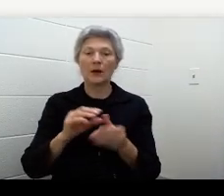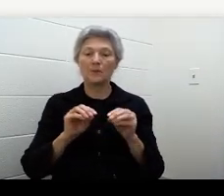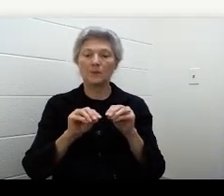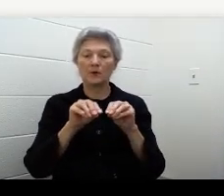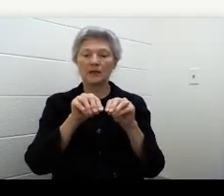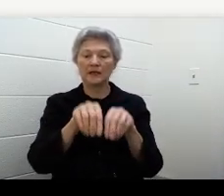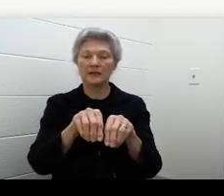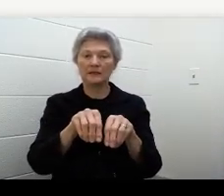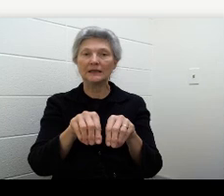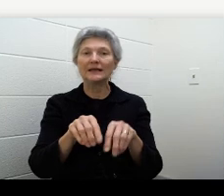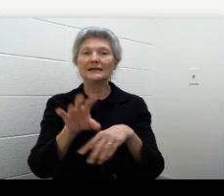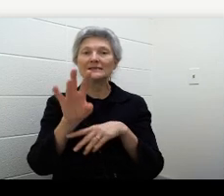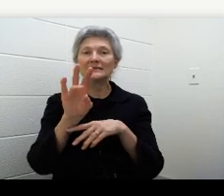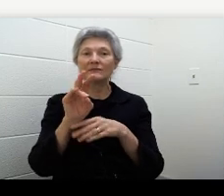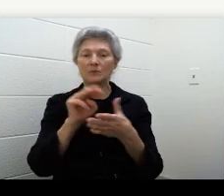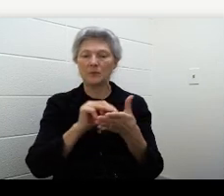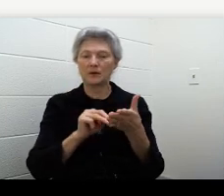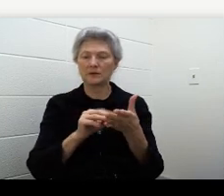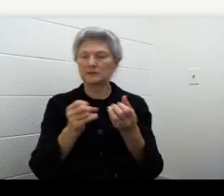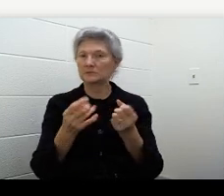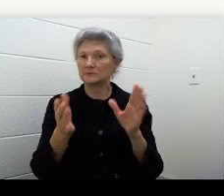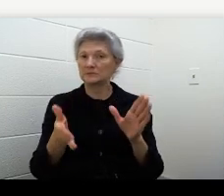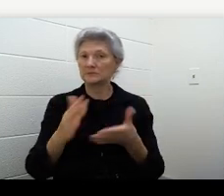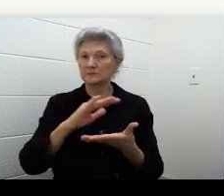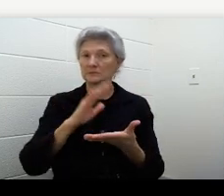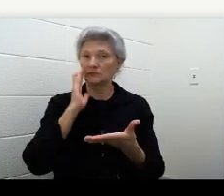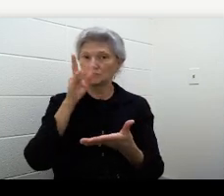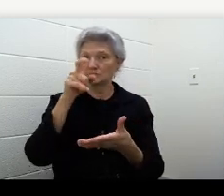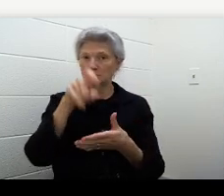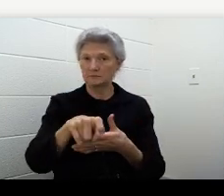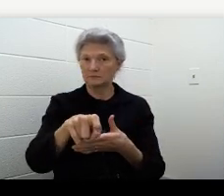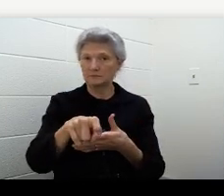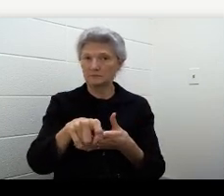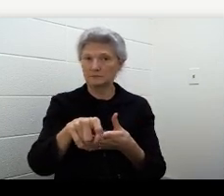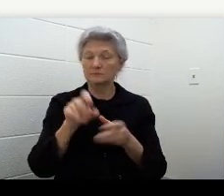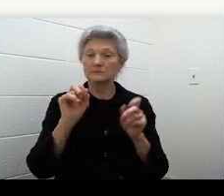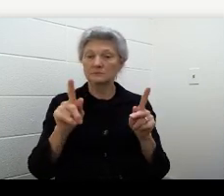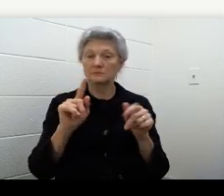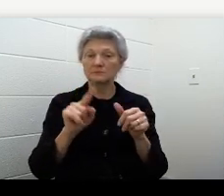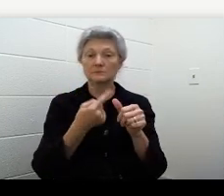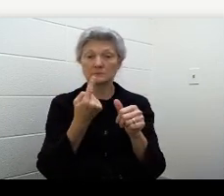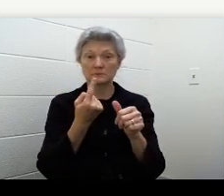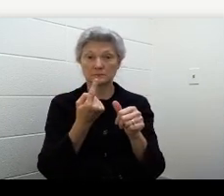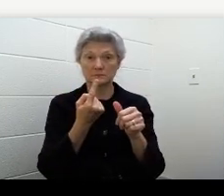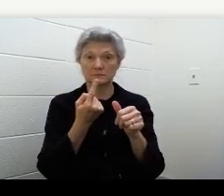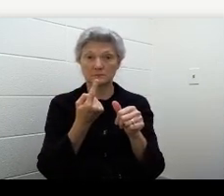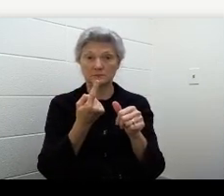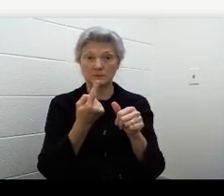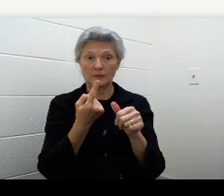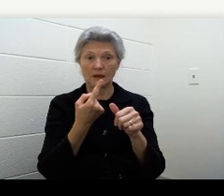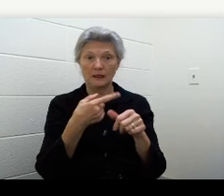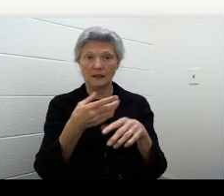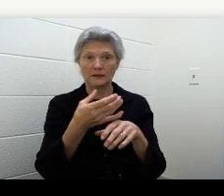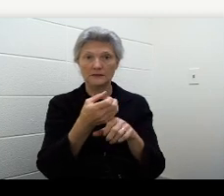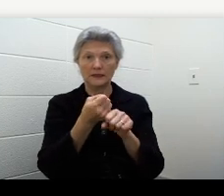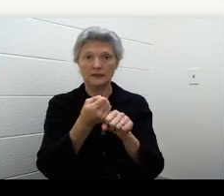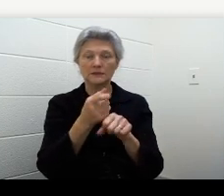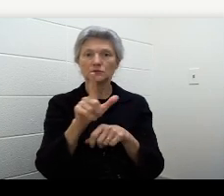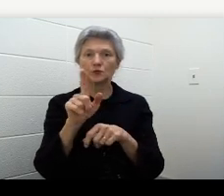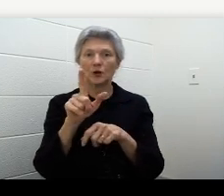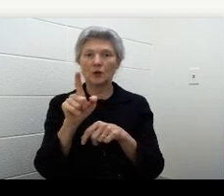many supply boxes will he need? Okay, so first of all, let's get